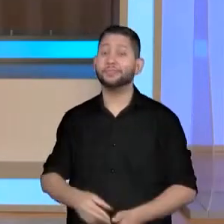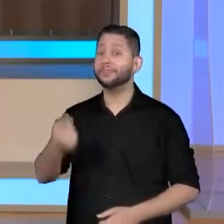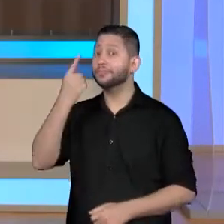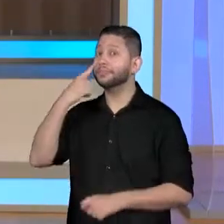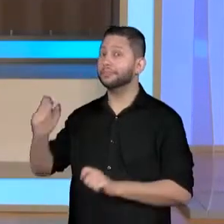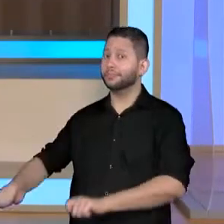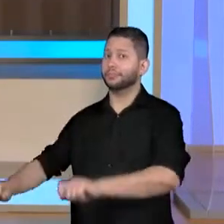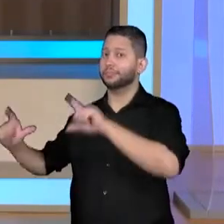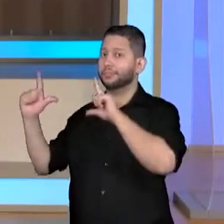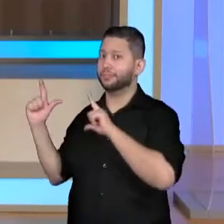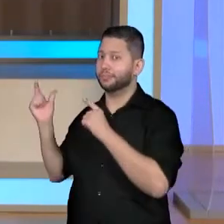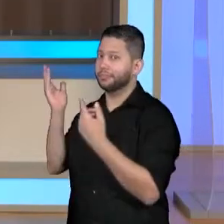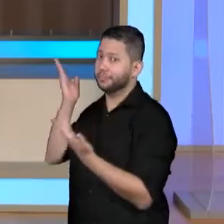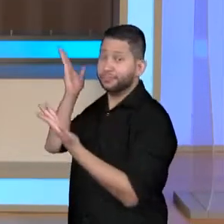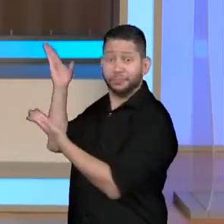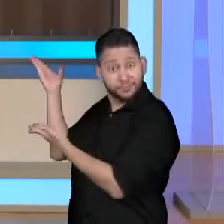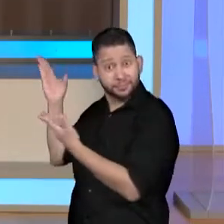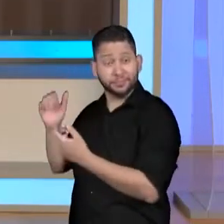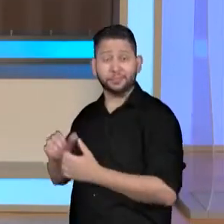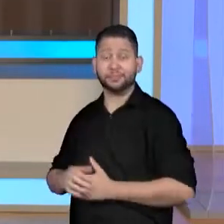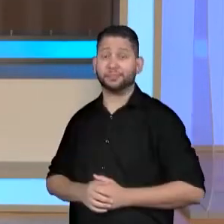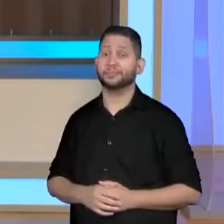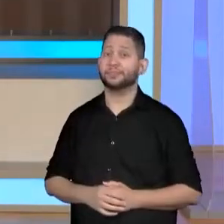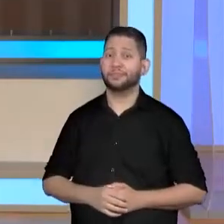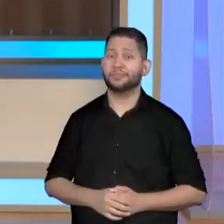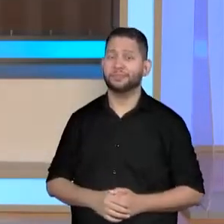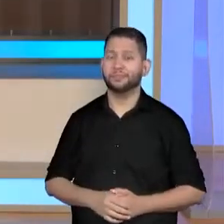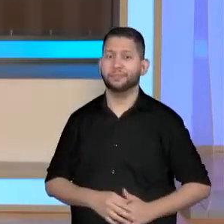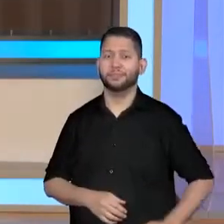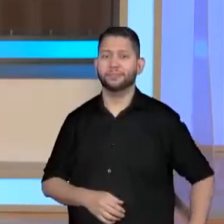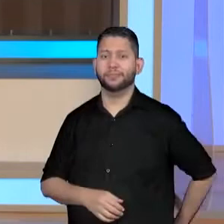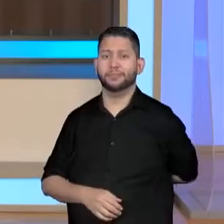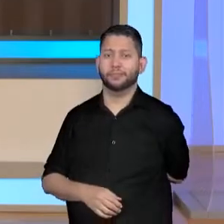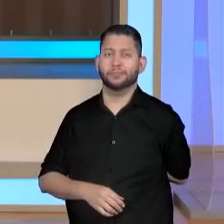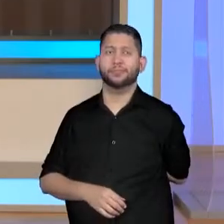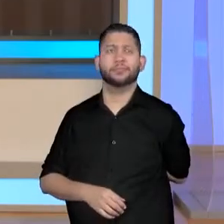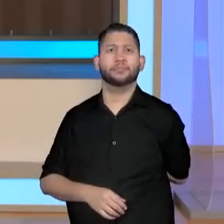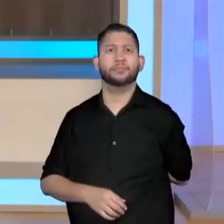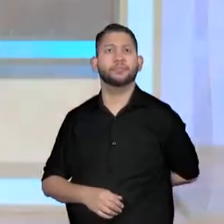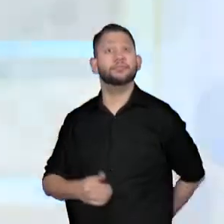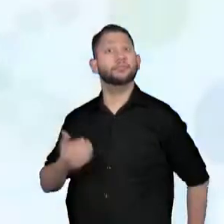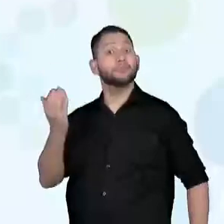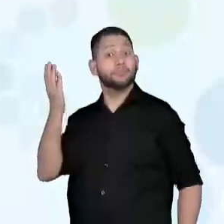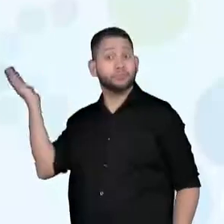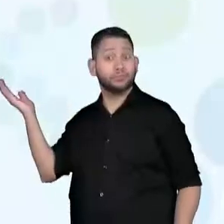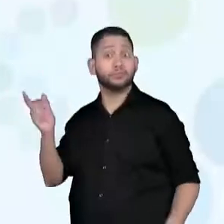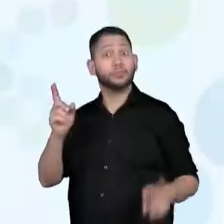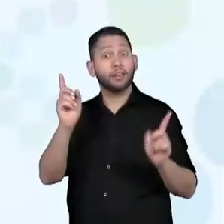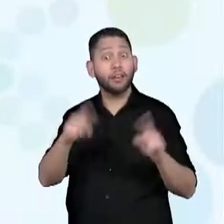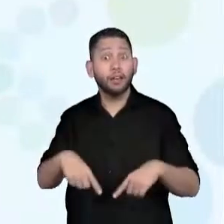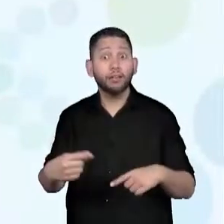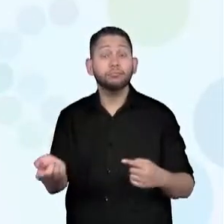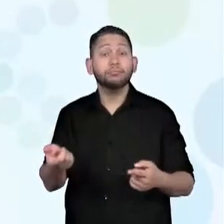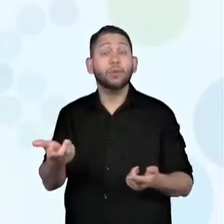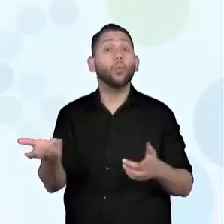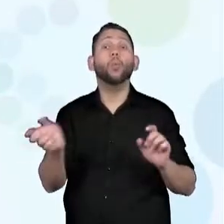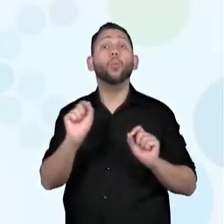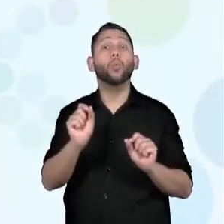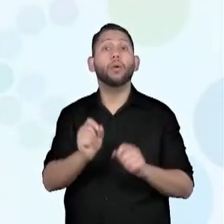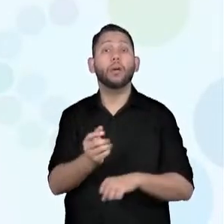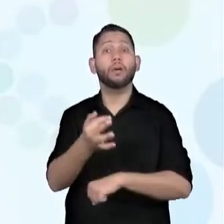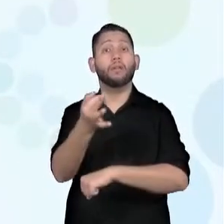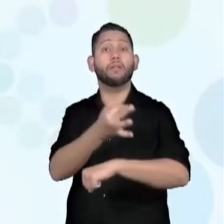our class on the screen here to us. So checking it, we have there acolhimento, our class